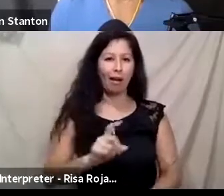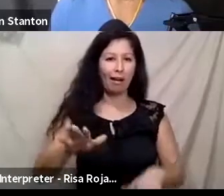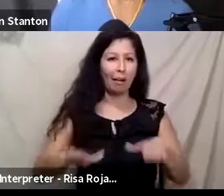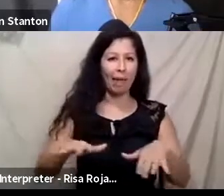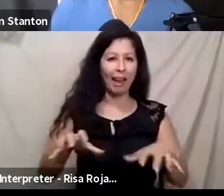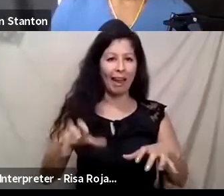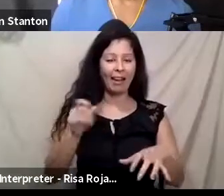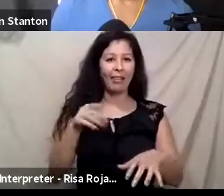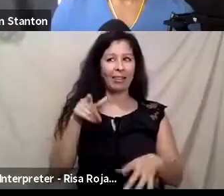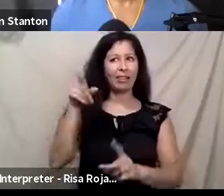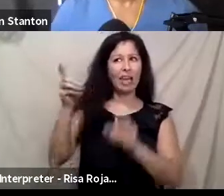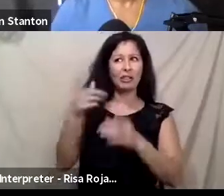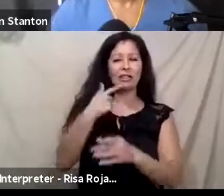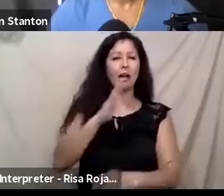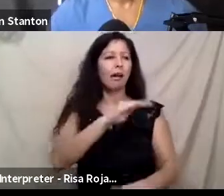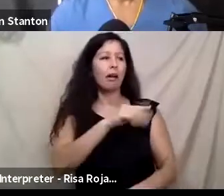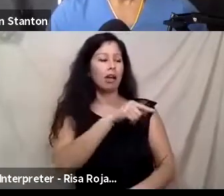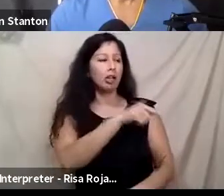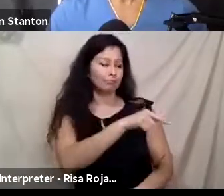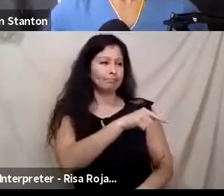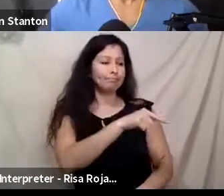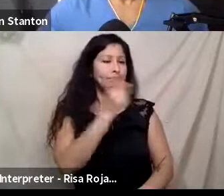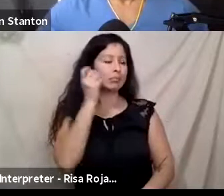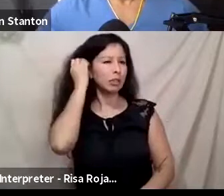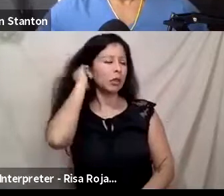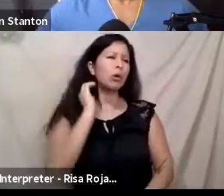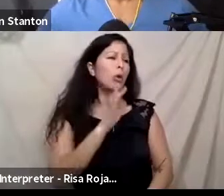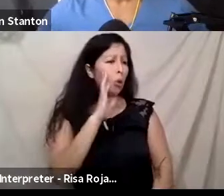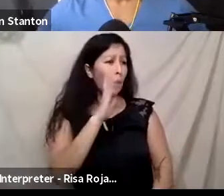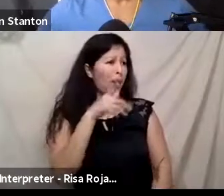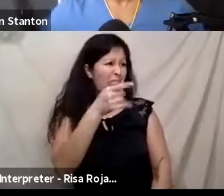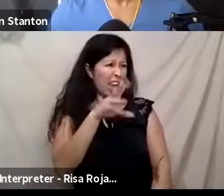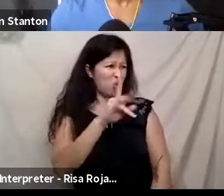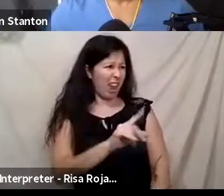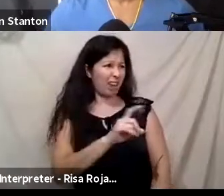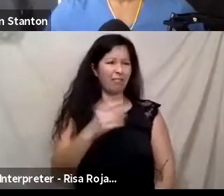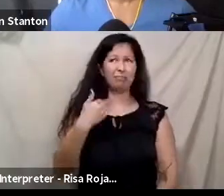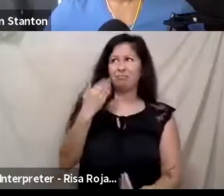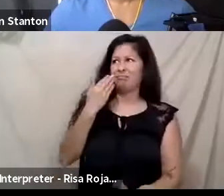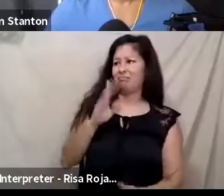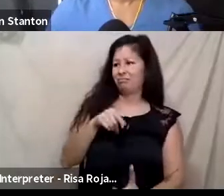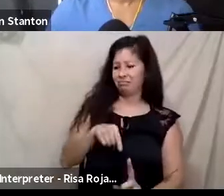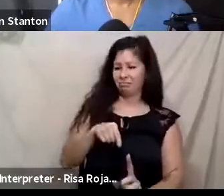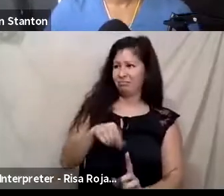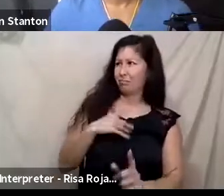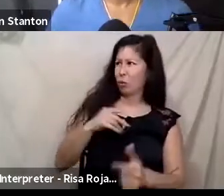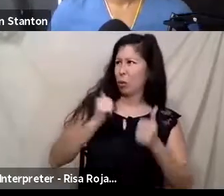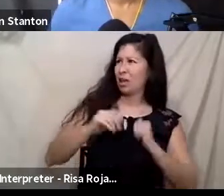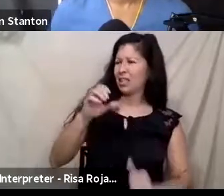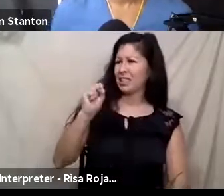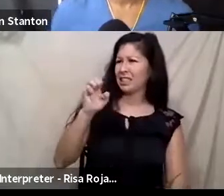okay, well, this director is saying, okay, well, would they do this? And like, I don't know. This is we're playing Seminoles.